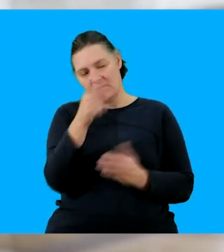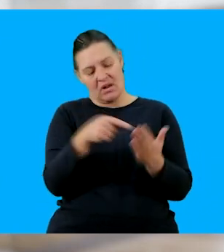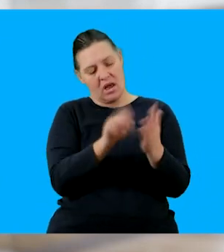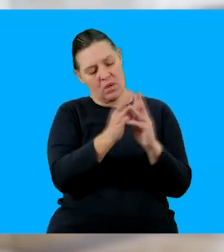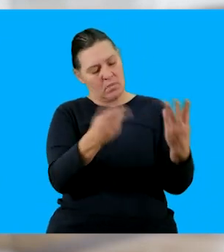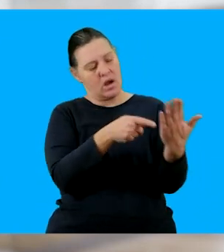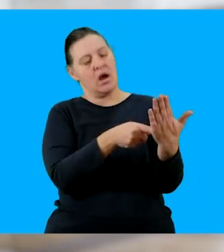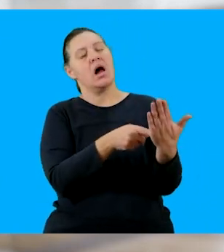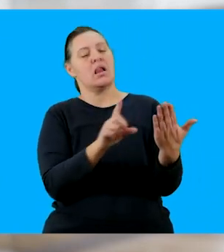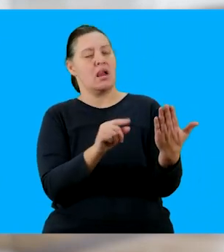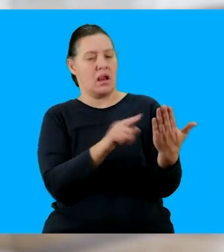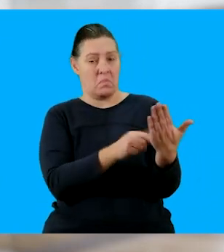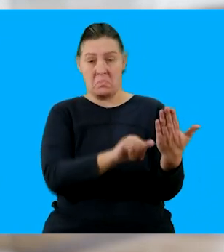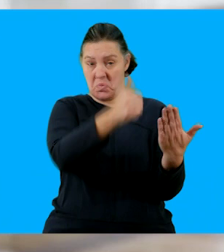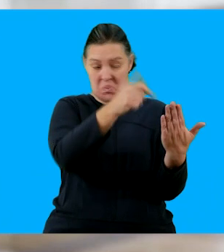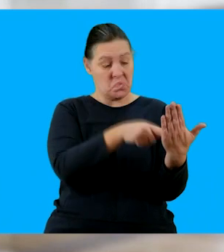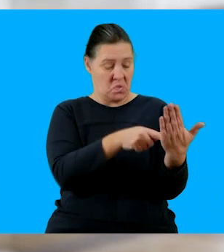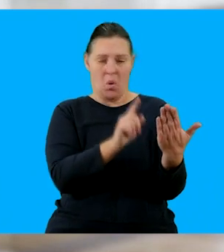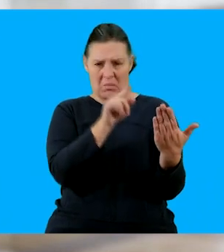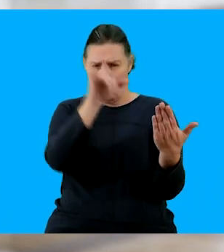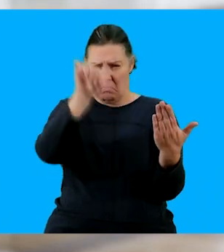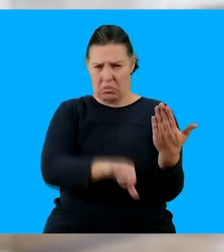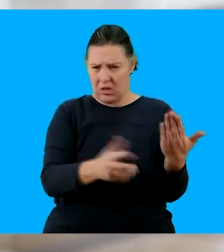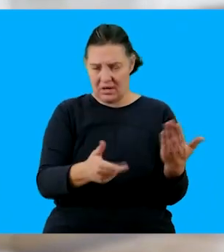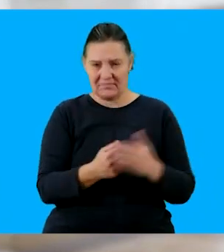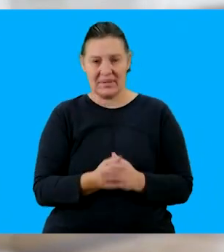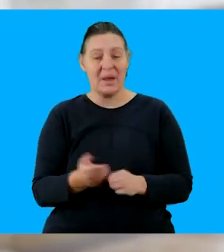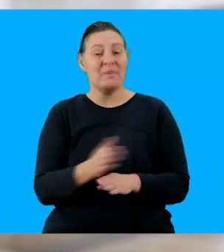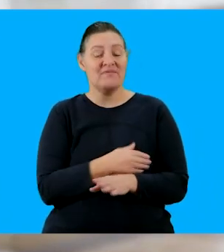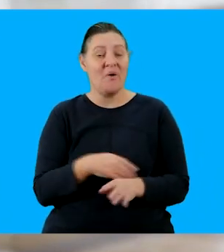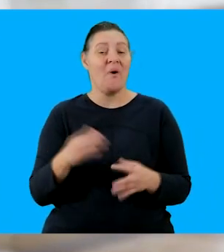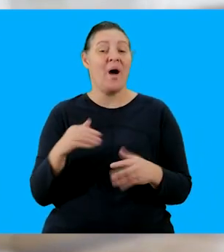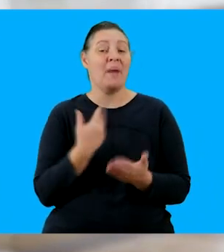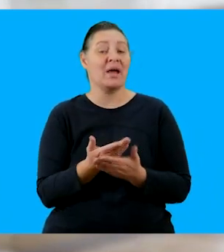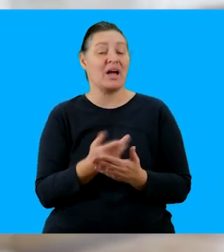information on the newspapers that we read. Before we continue